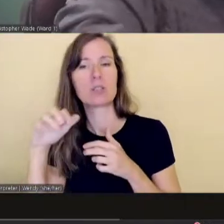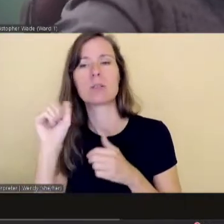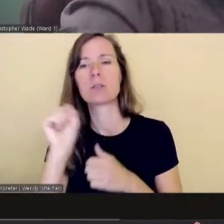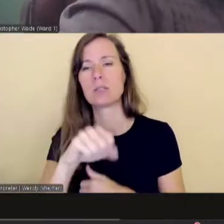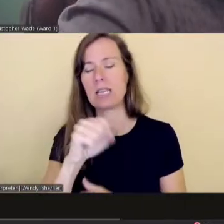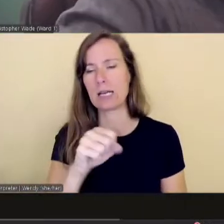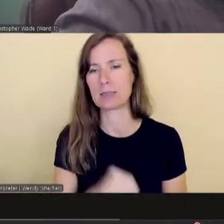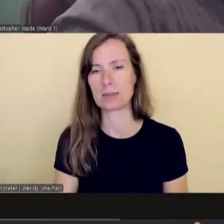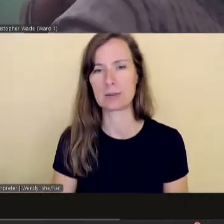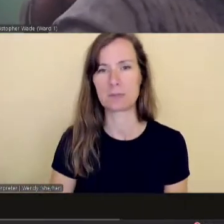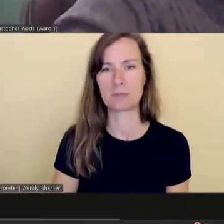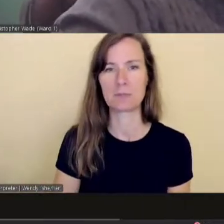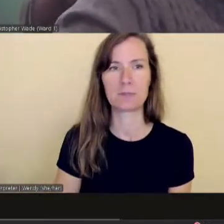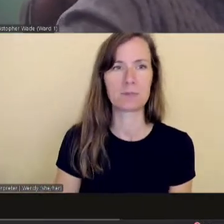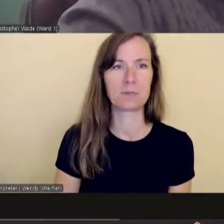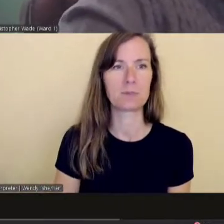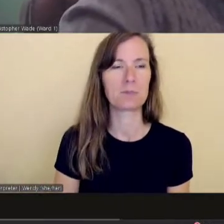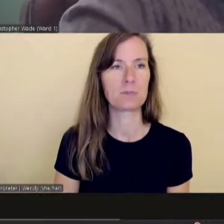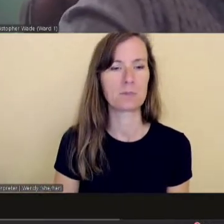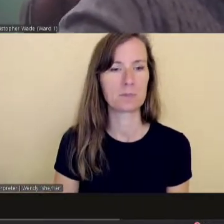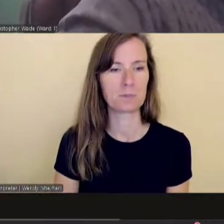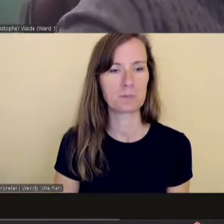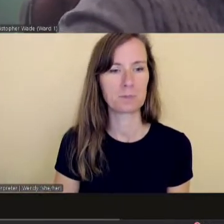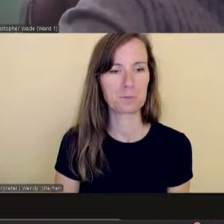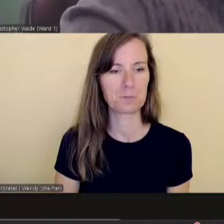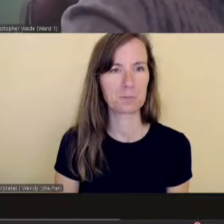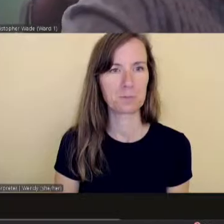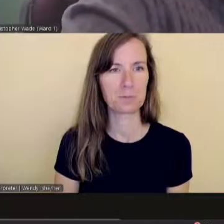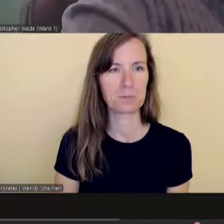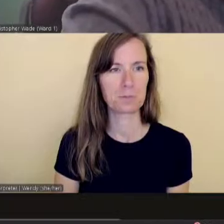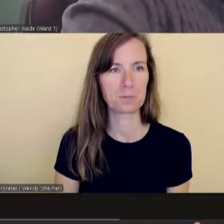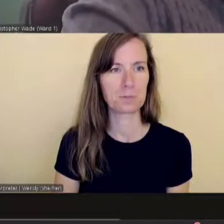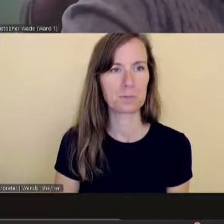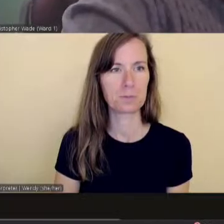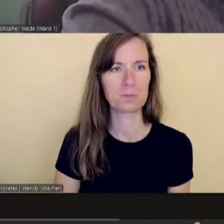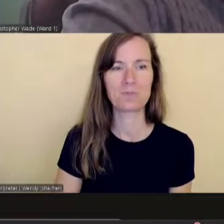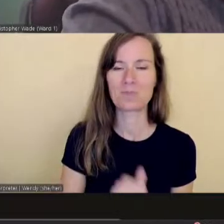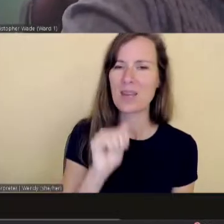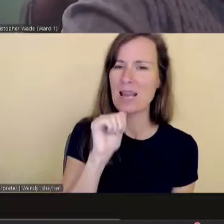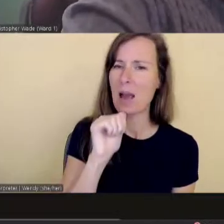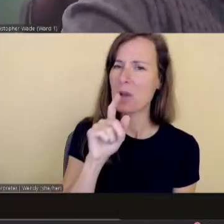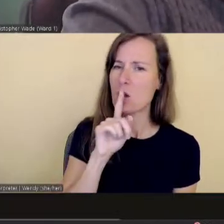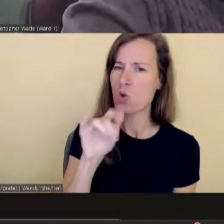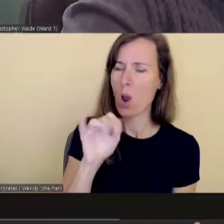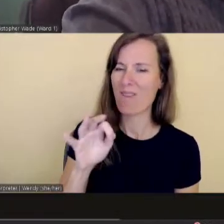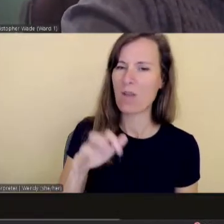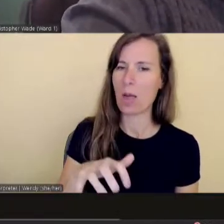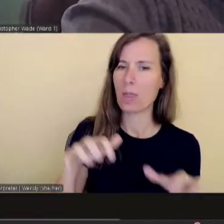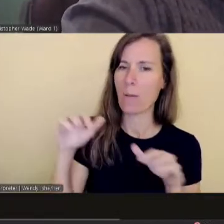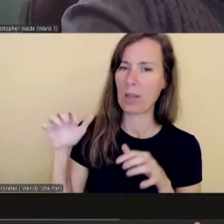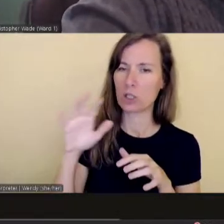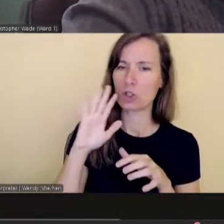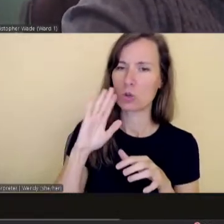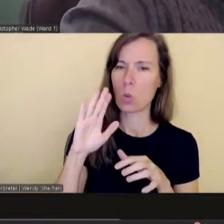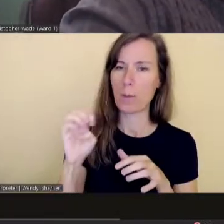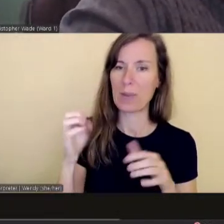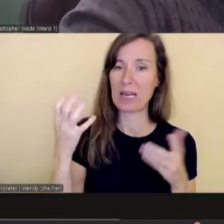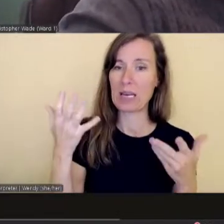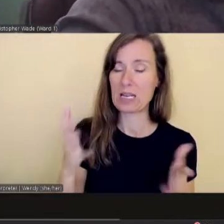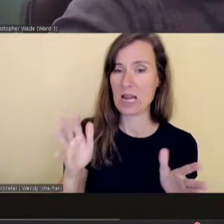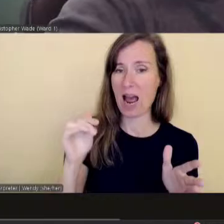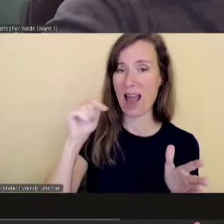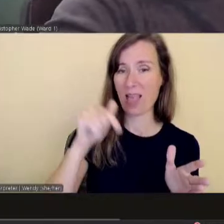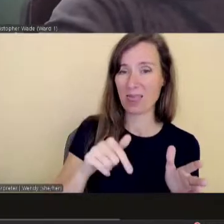Well, so I'm not sure if the bleachers will be done at this time,